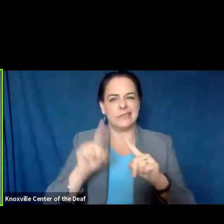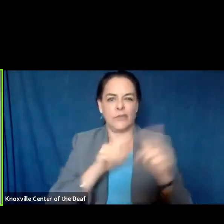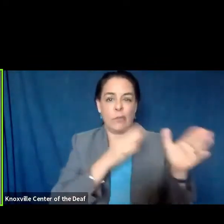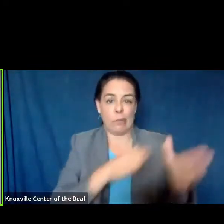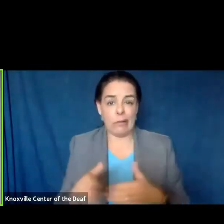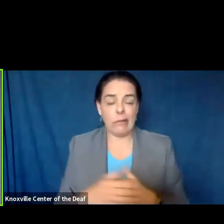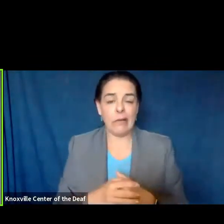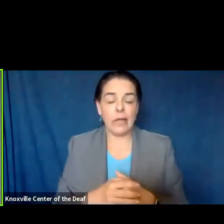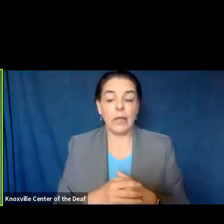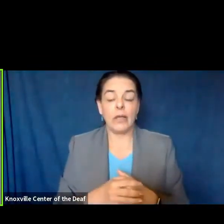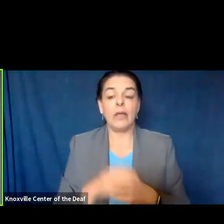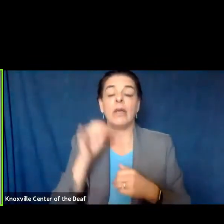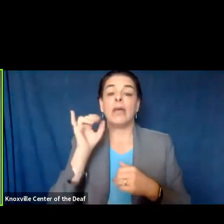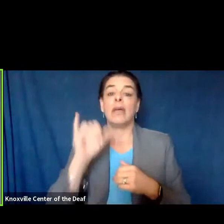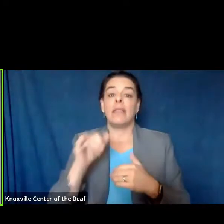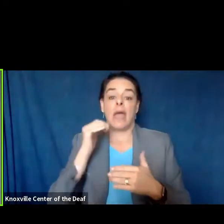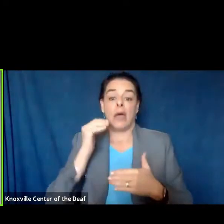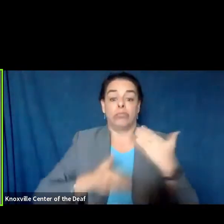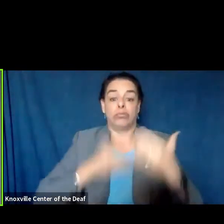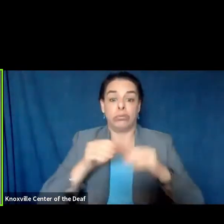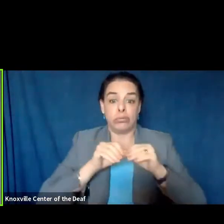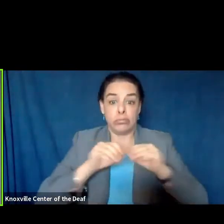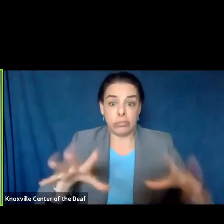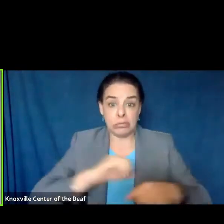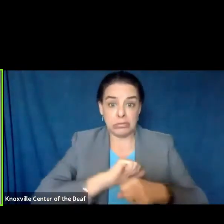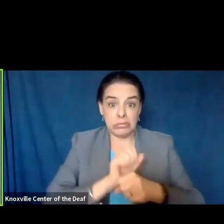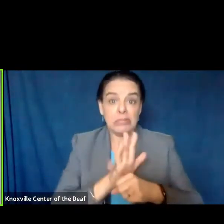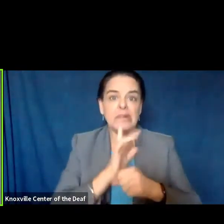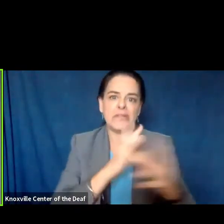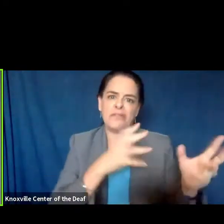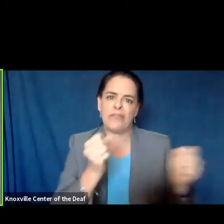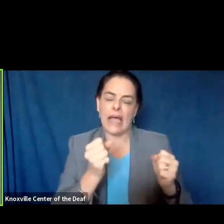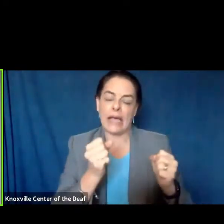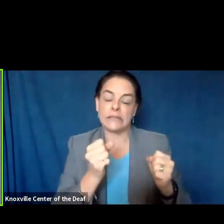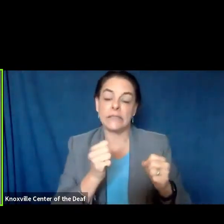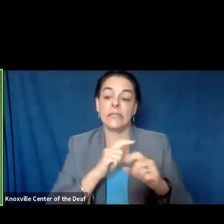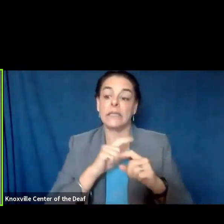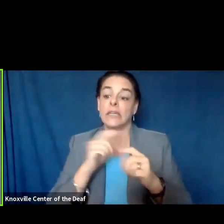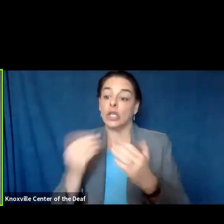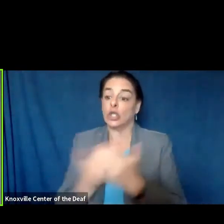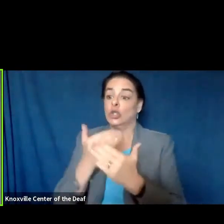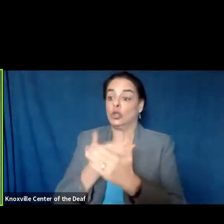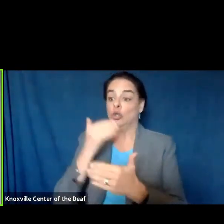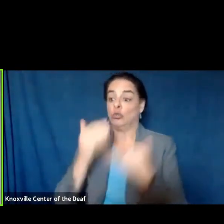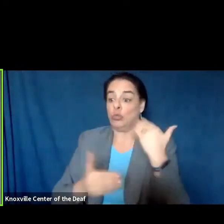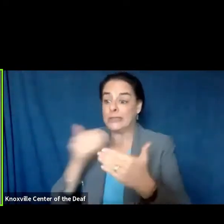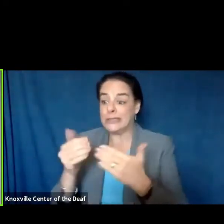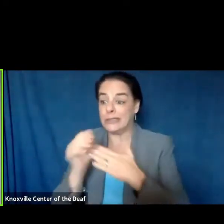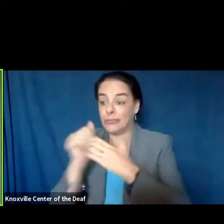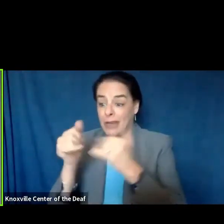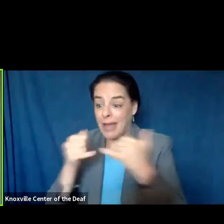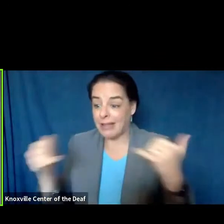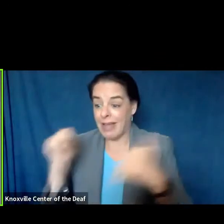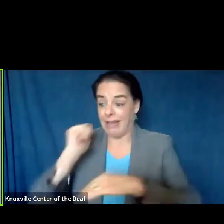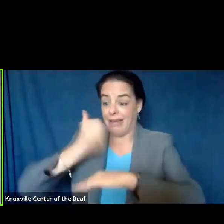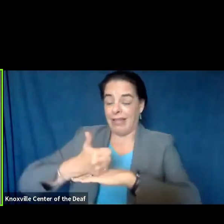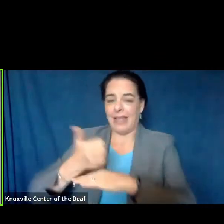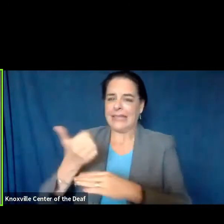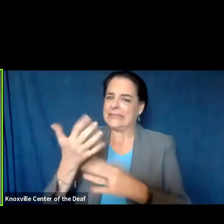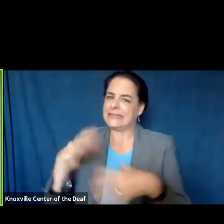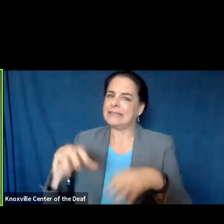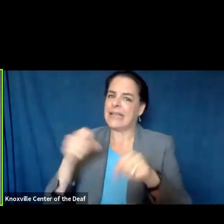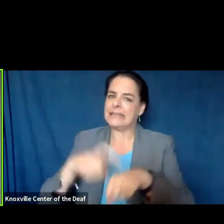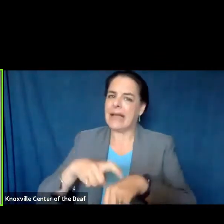is extremely quick, and it can take time to implement new procedures. So we ask for patience